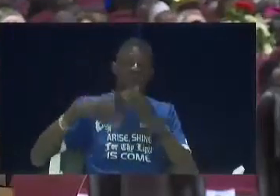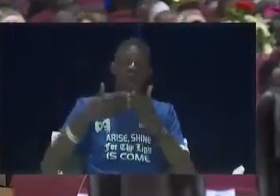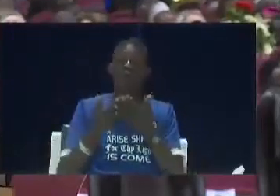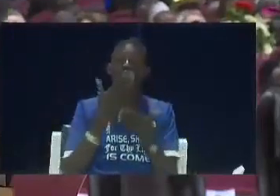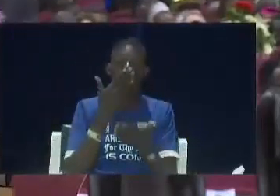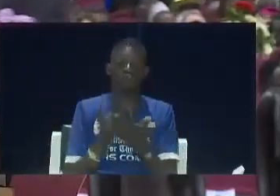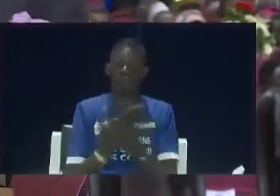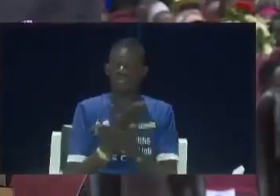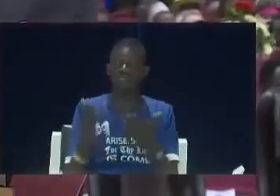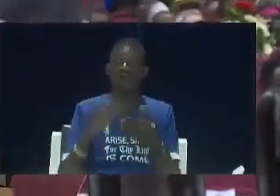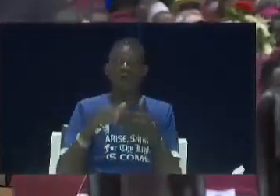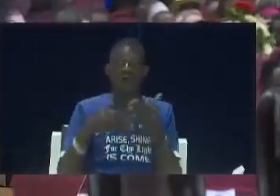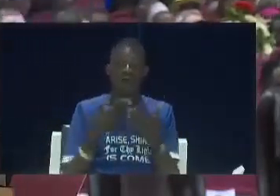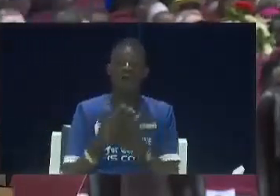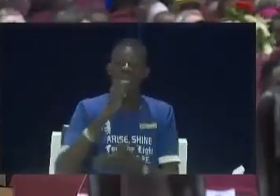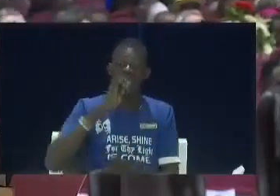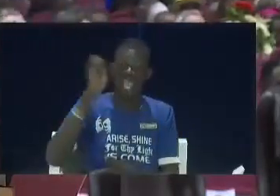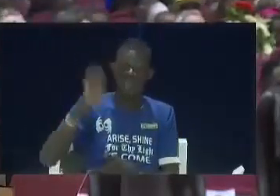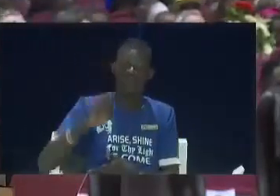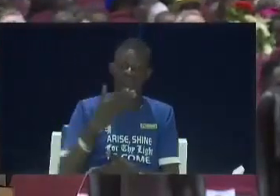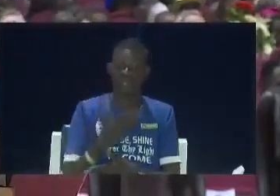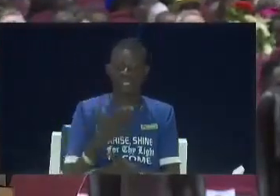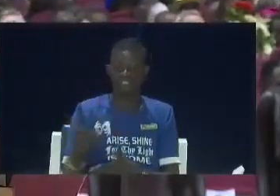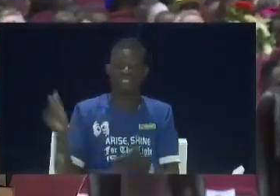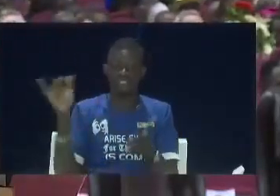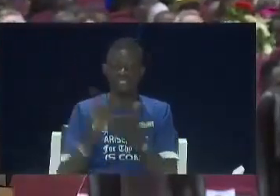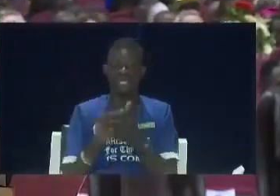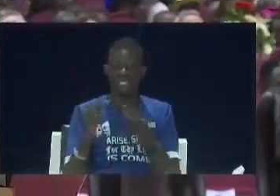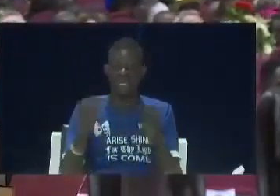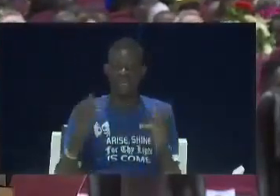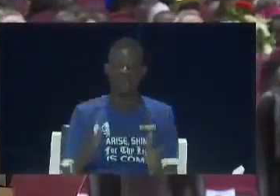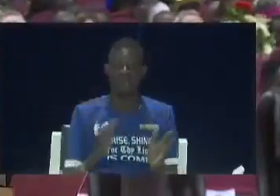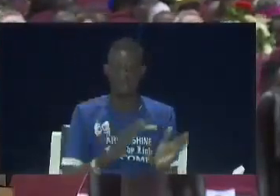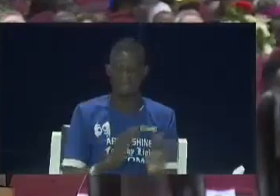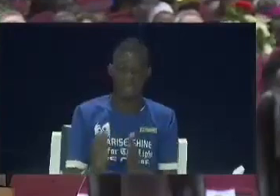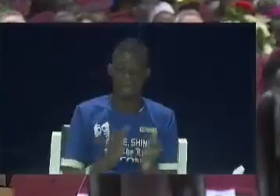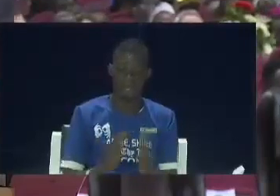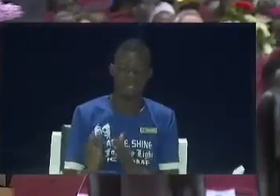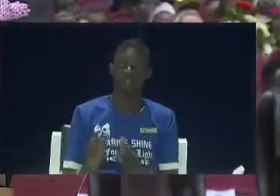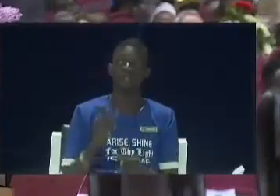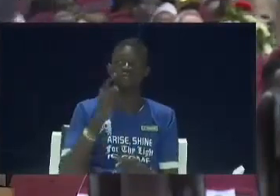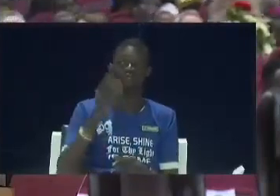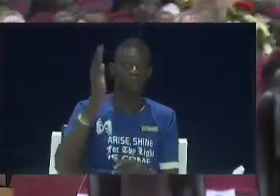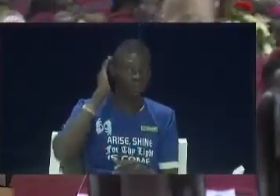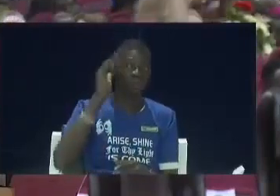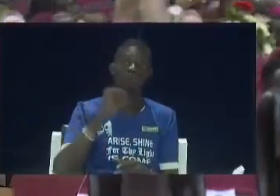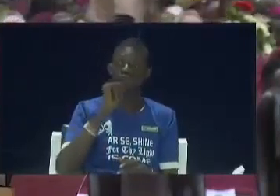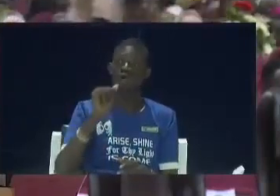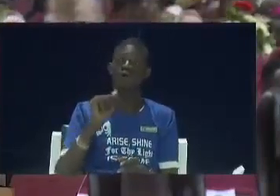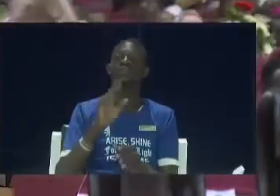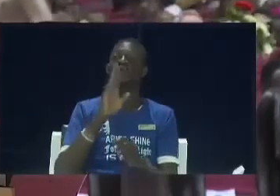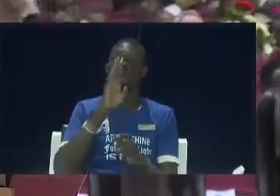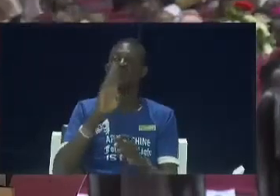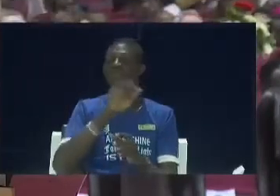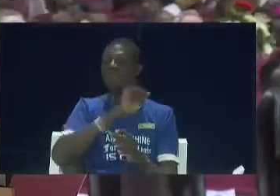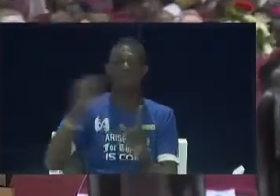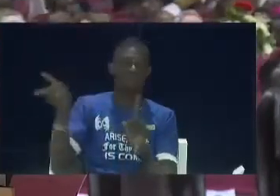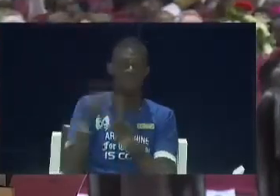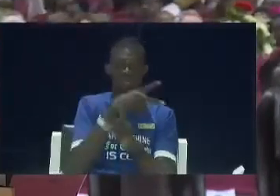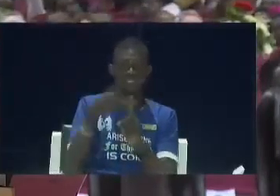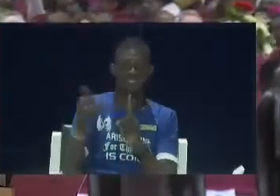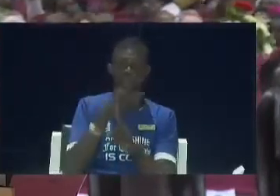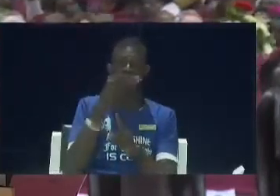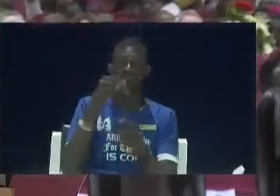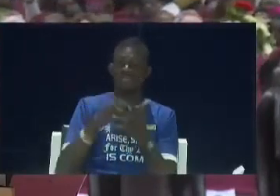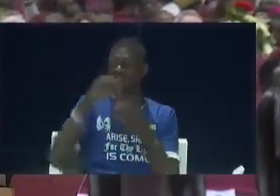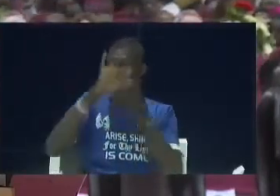things, all the evil things that the enemy has planned, you will not be a victim of any of it.